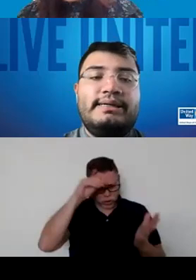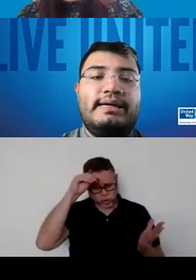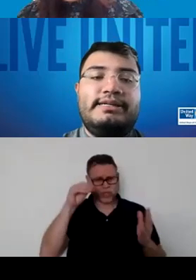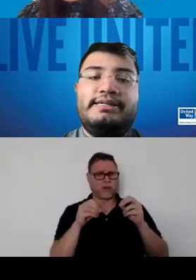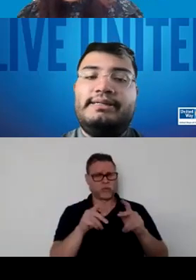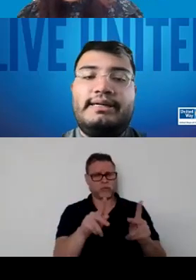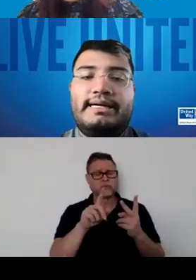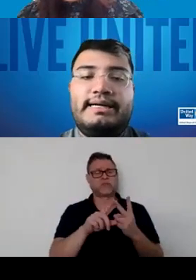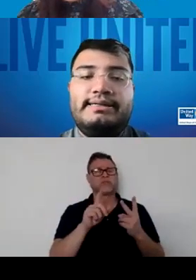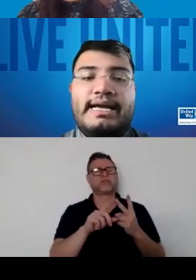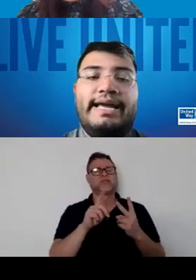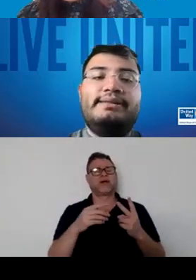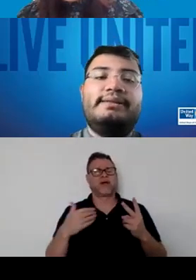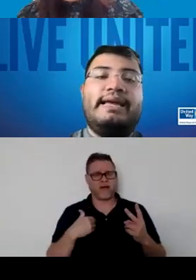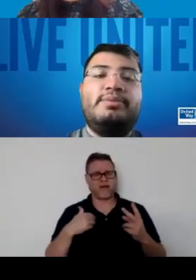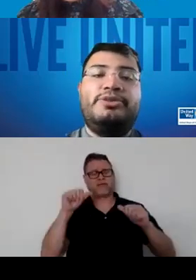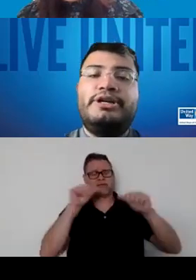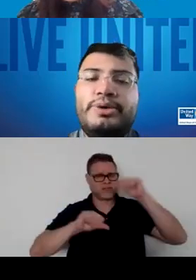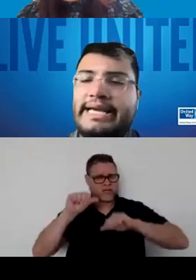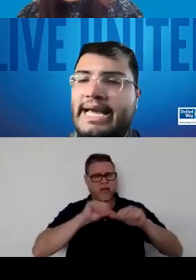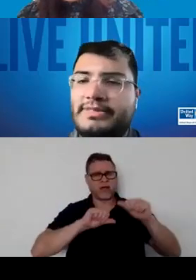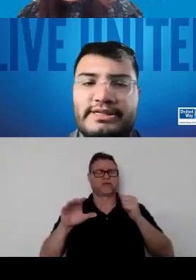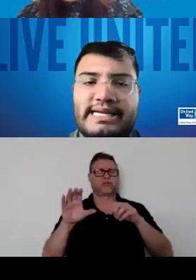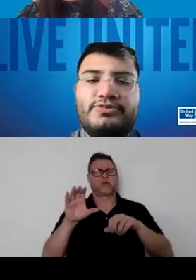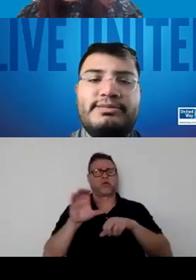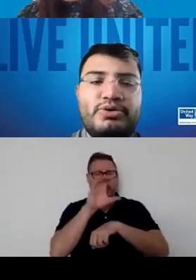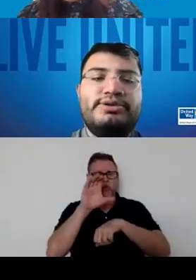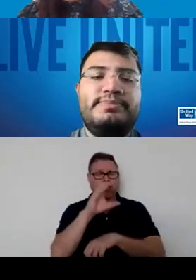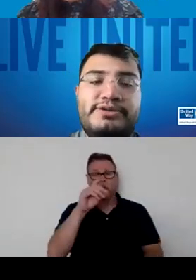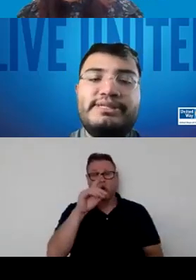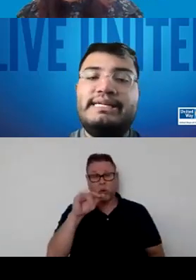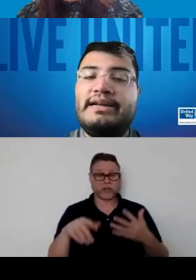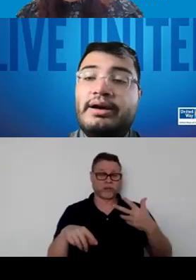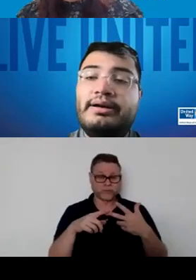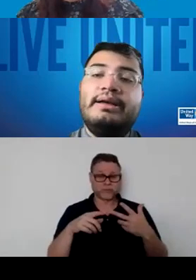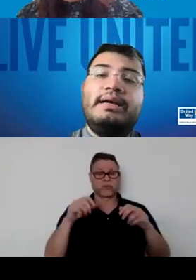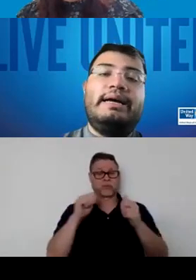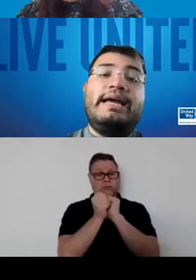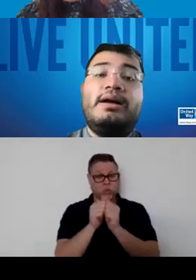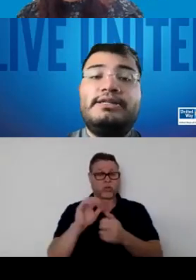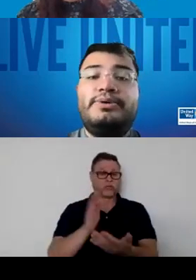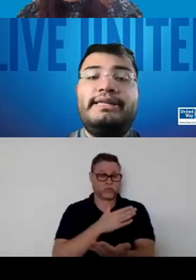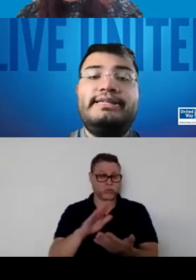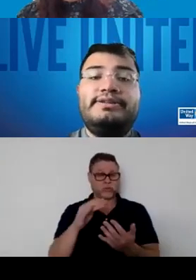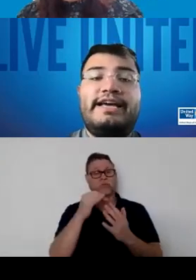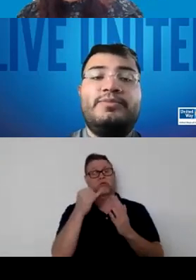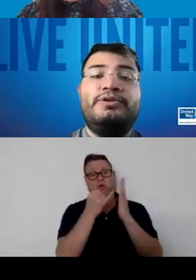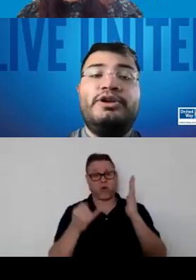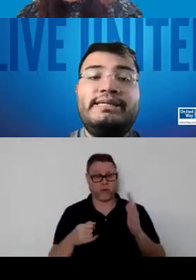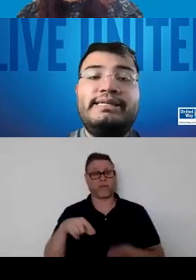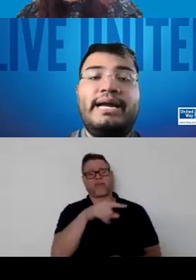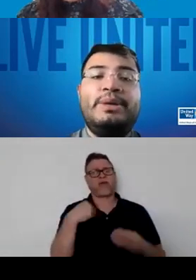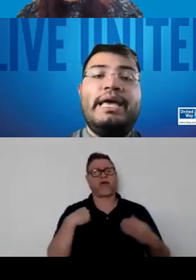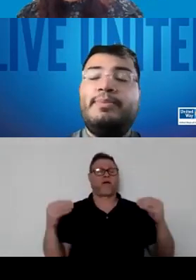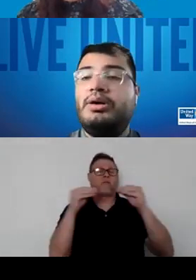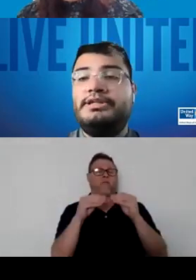opportunities, such as science and computer coding camps, for example, sports, music, and art. Now, consequently, these students have more